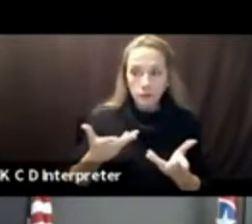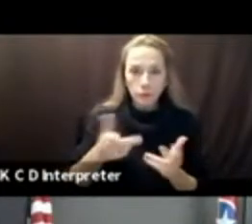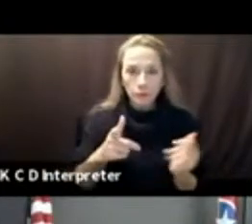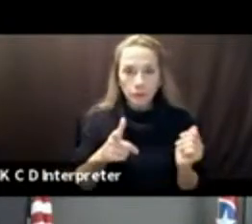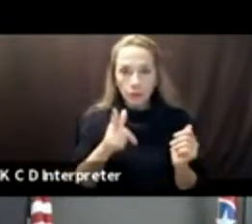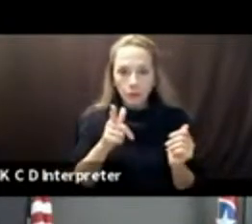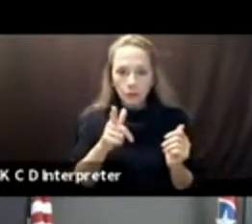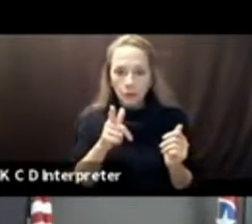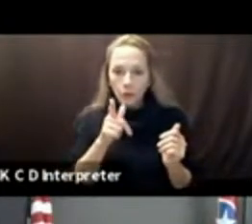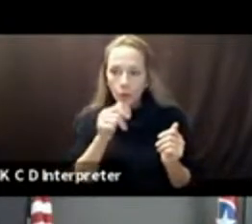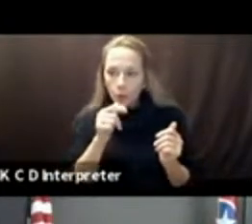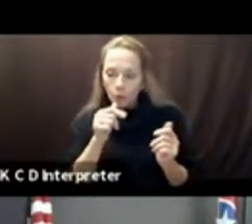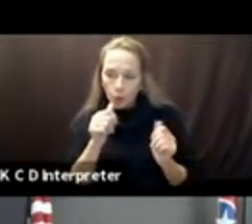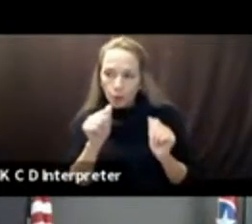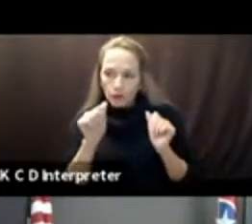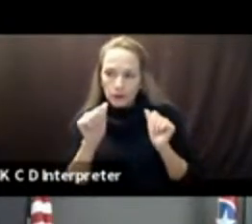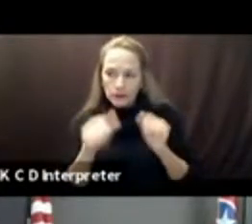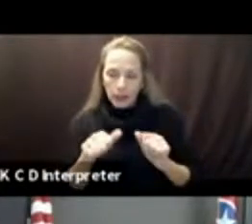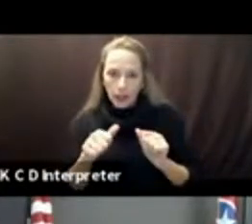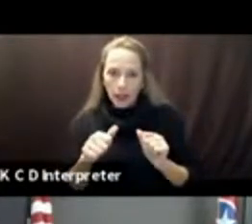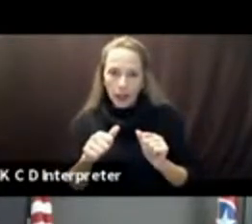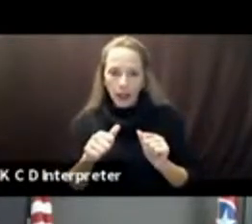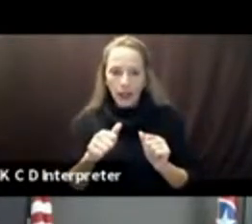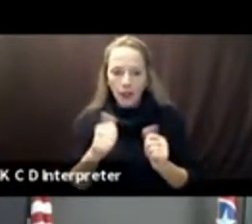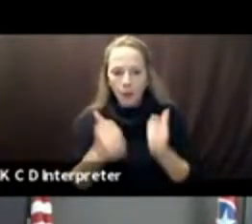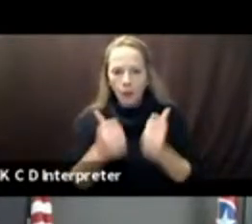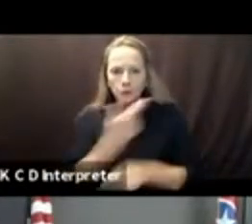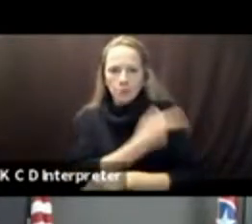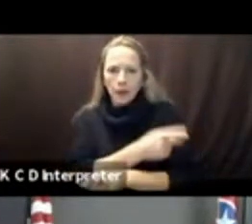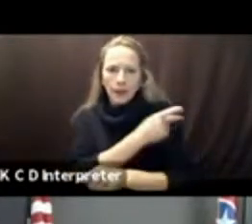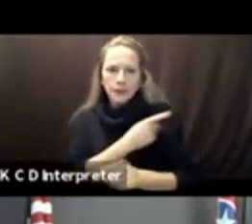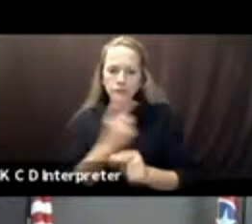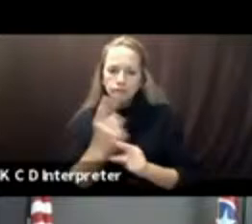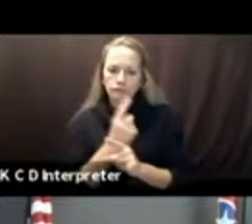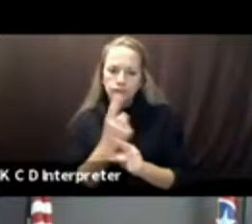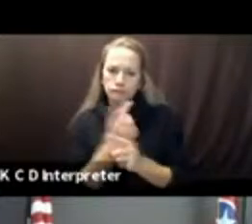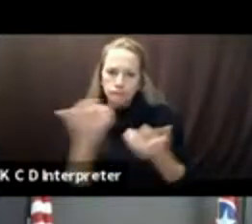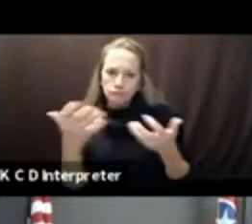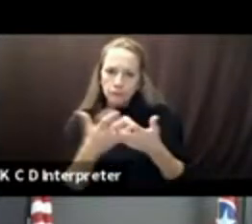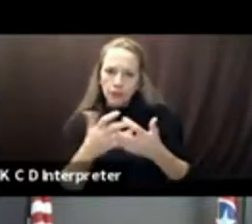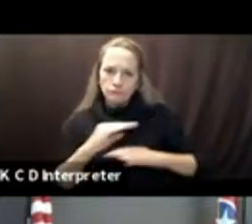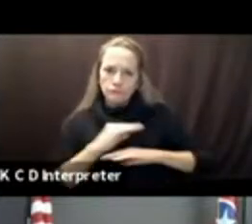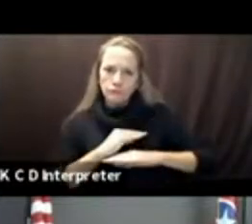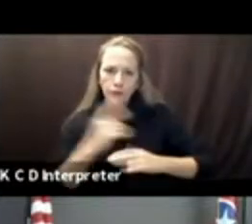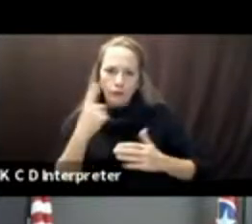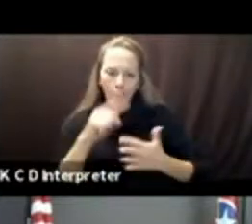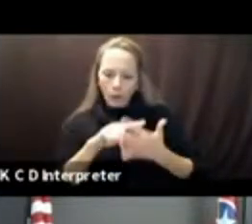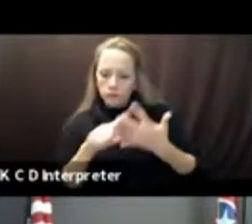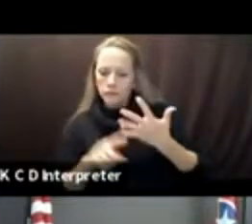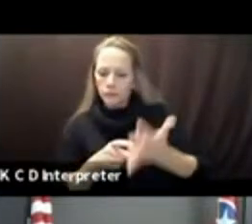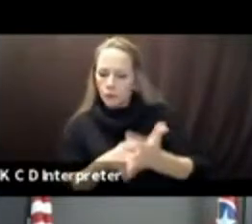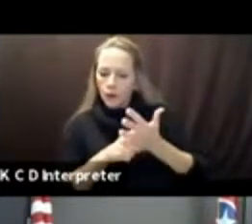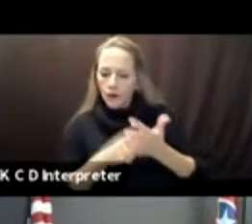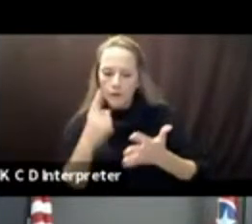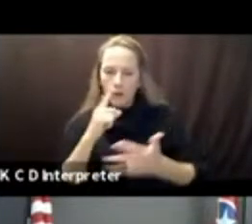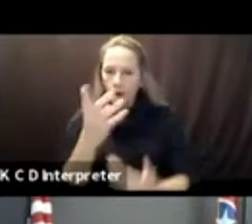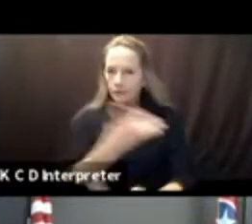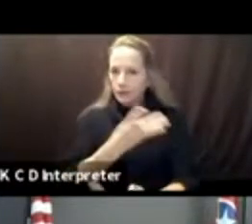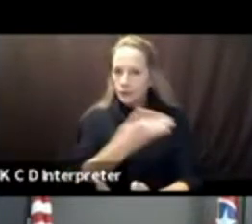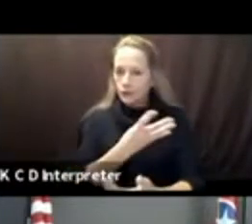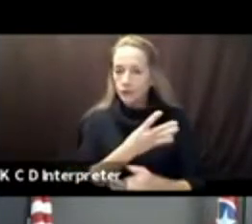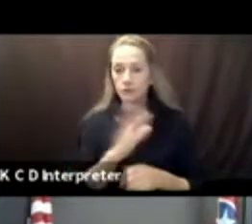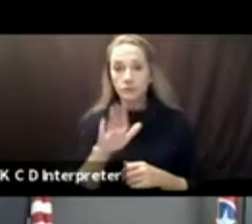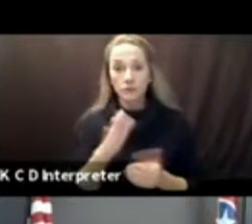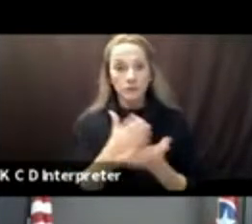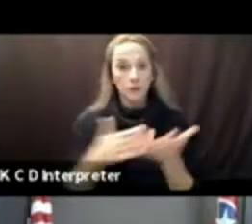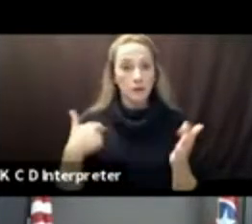who qualifies and who's appropriate, so that people can be given the information. And I think what some of us have done is, in